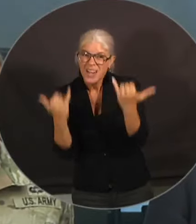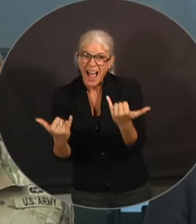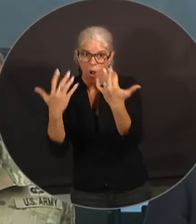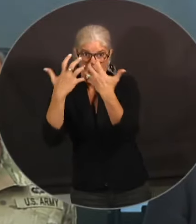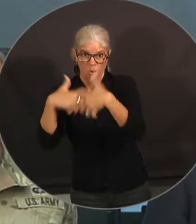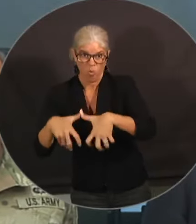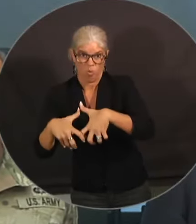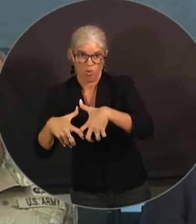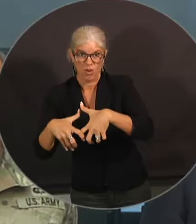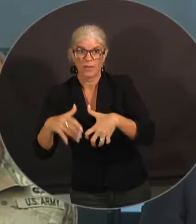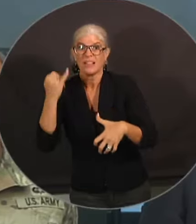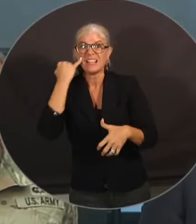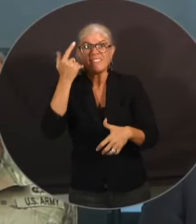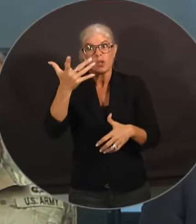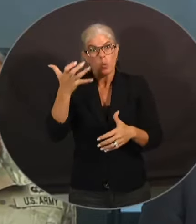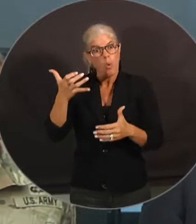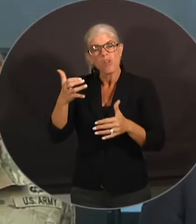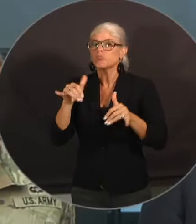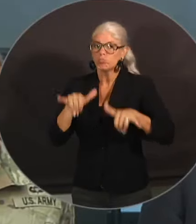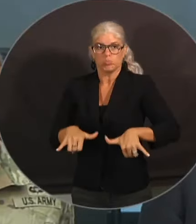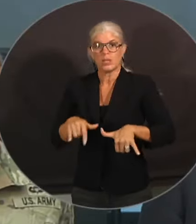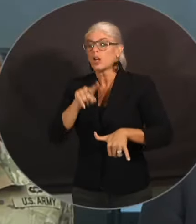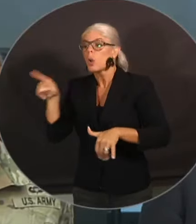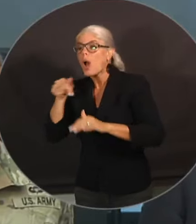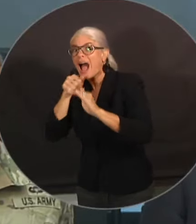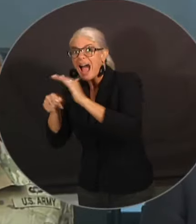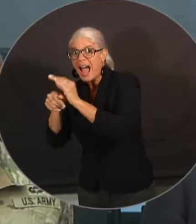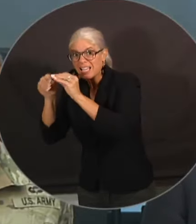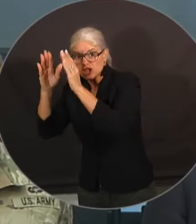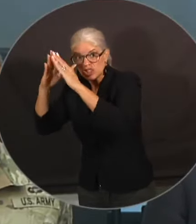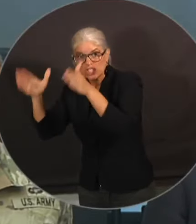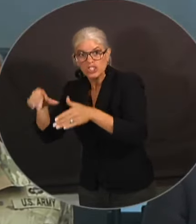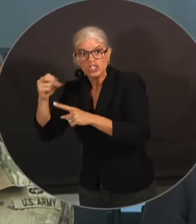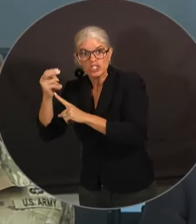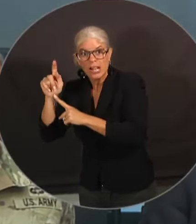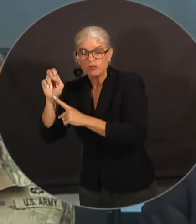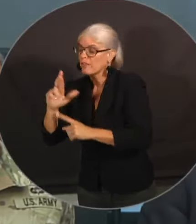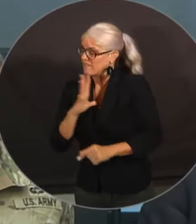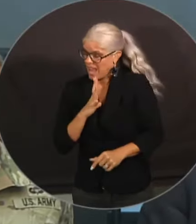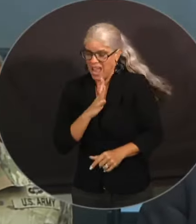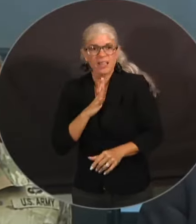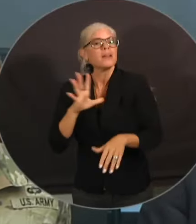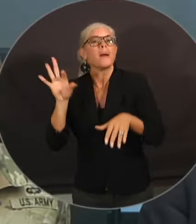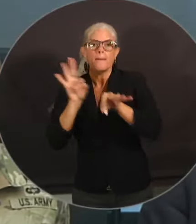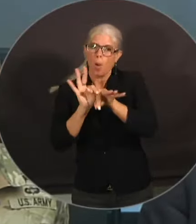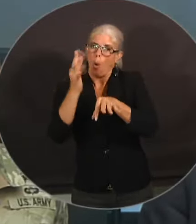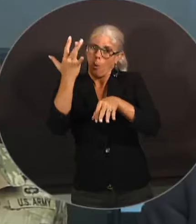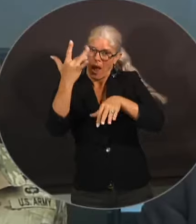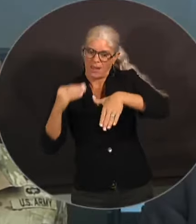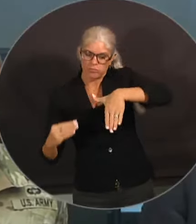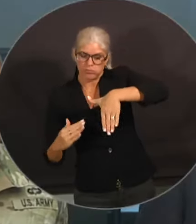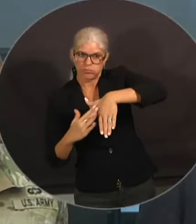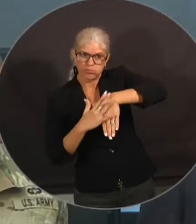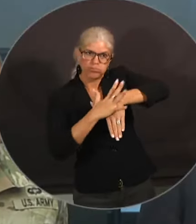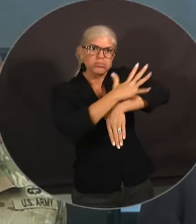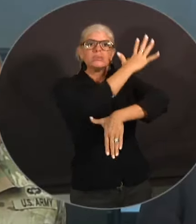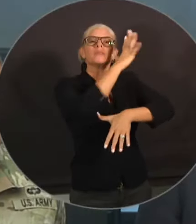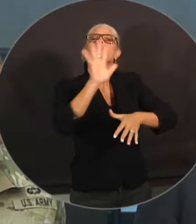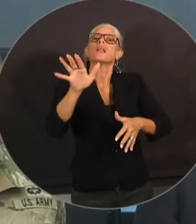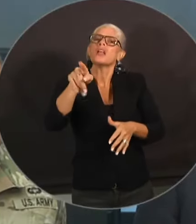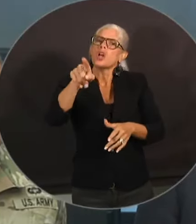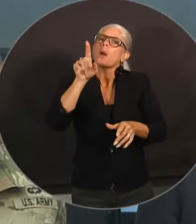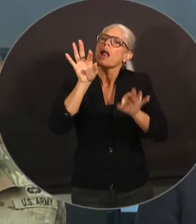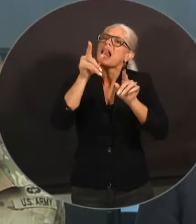choose to shelter in place, you need to stay put until the storm has passed. I would also encourage you to call somebody and tell them you're sheltering in